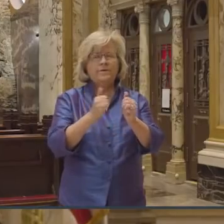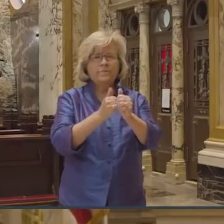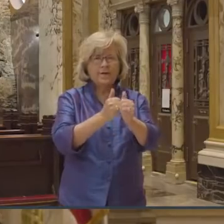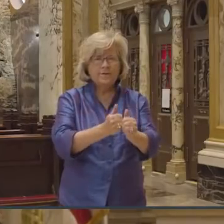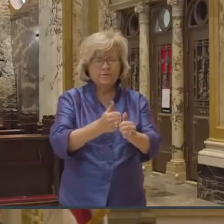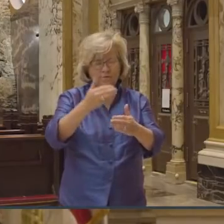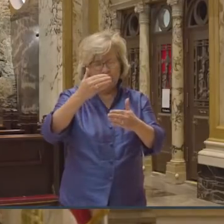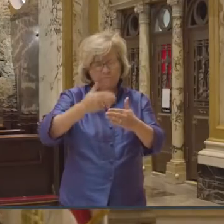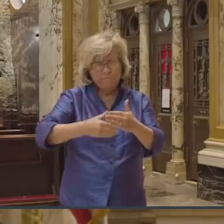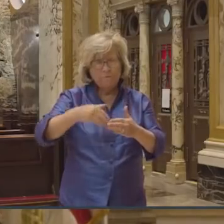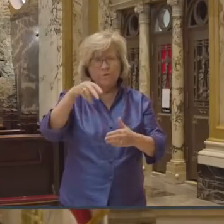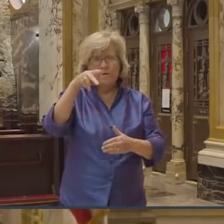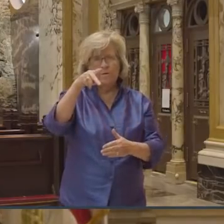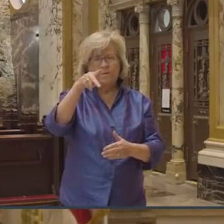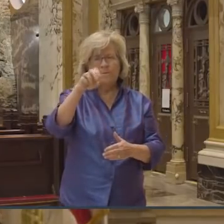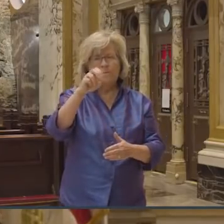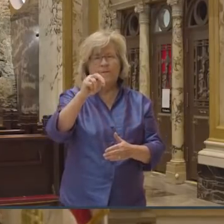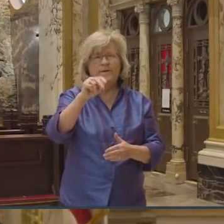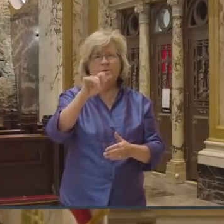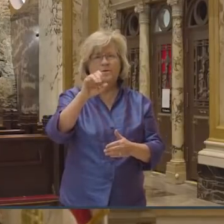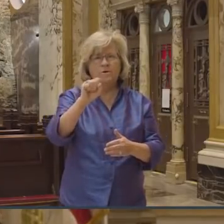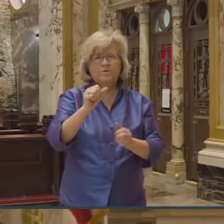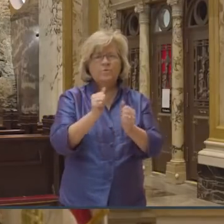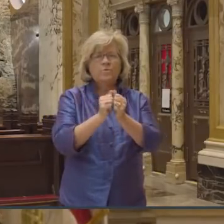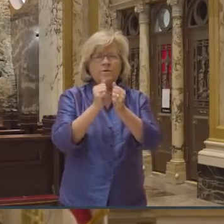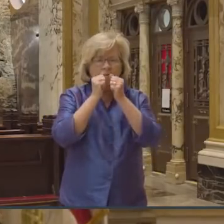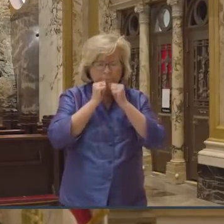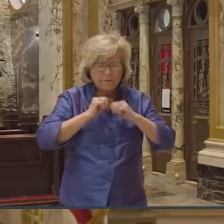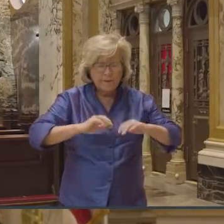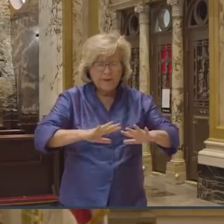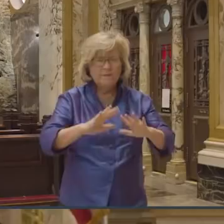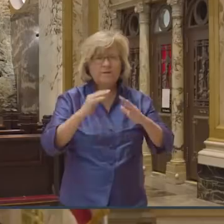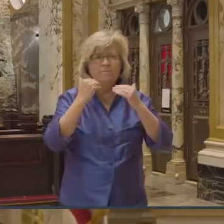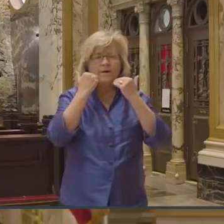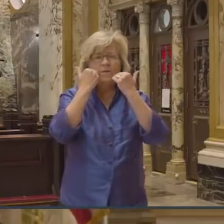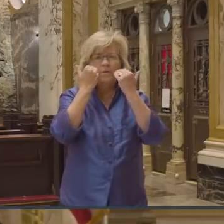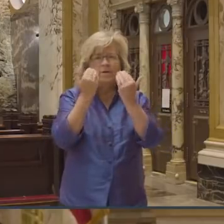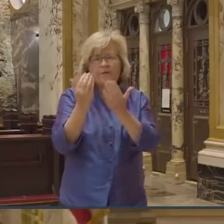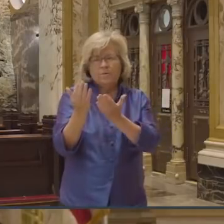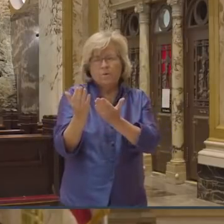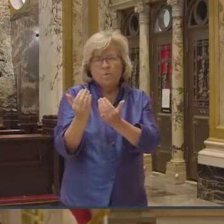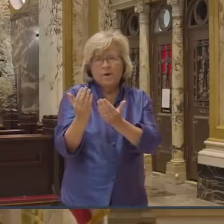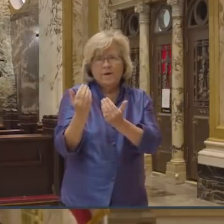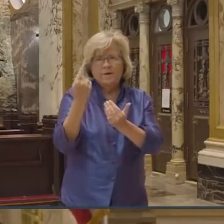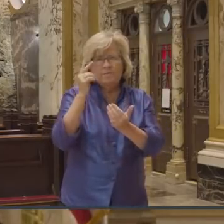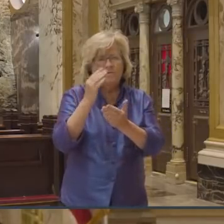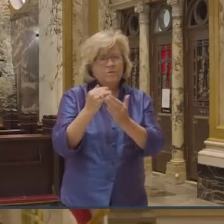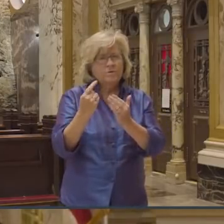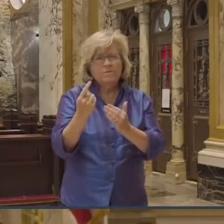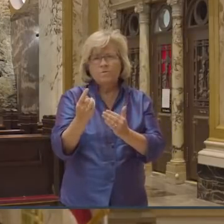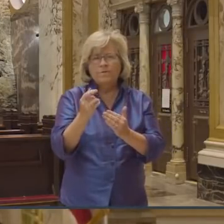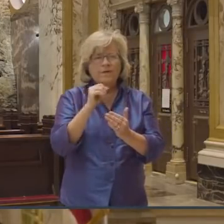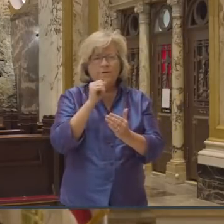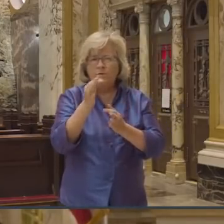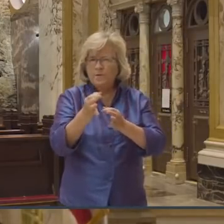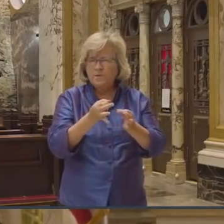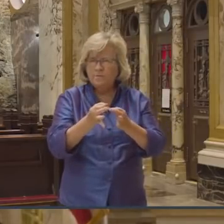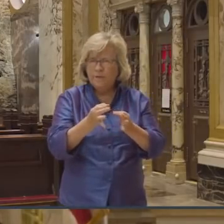they gathered with the Blessed Mother Mary in the upper room, waiting for something and someone they couldn't really name or